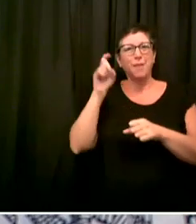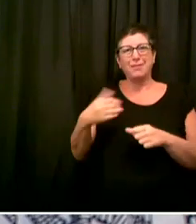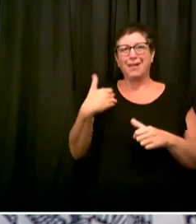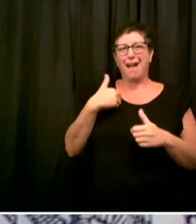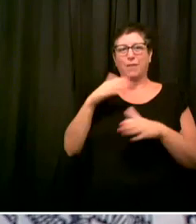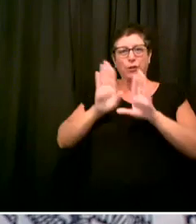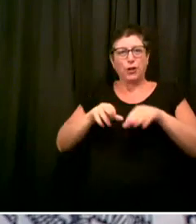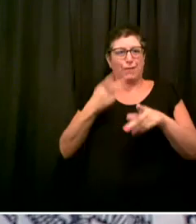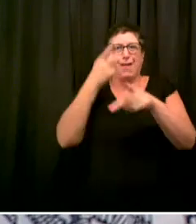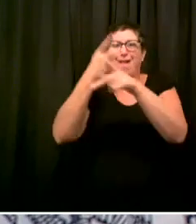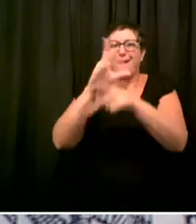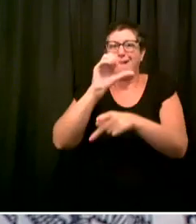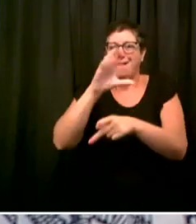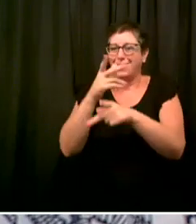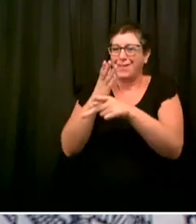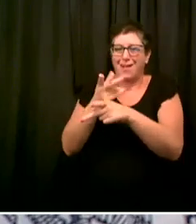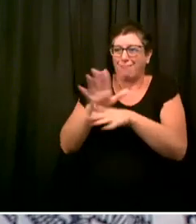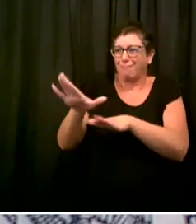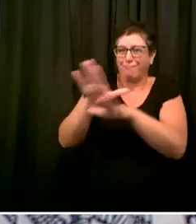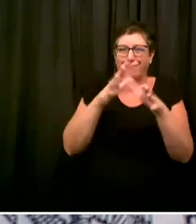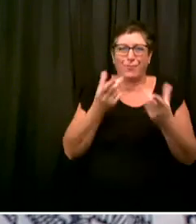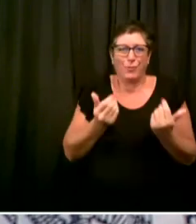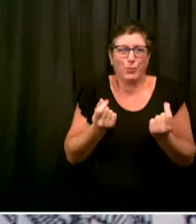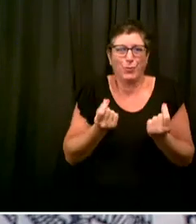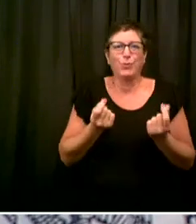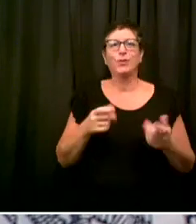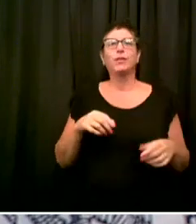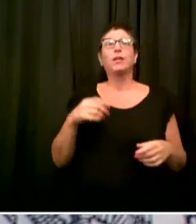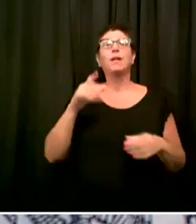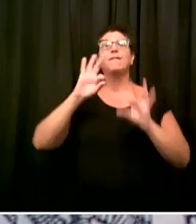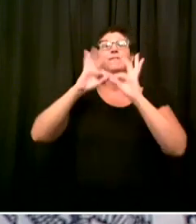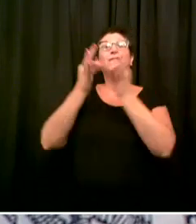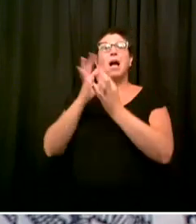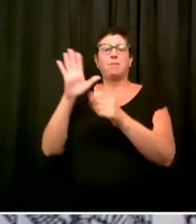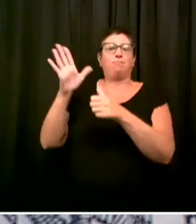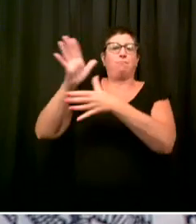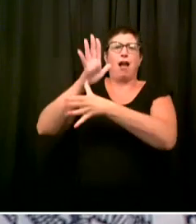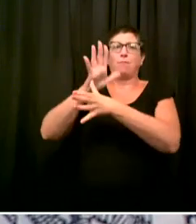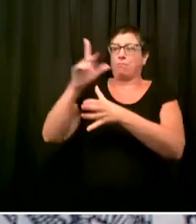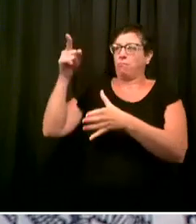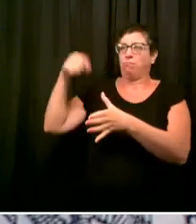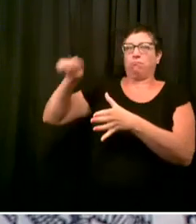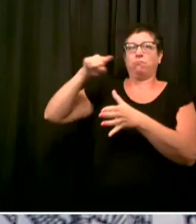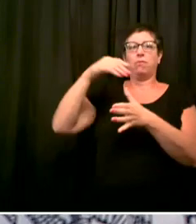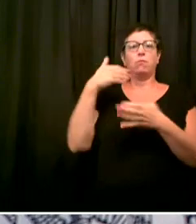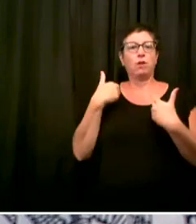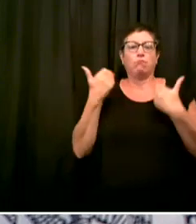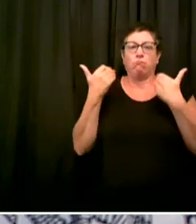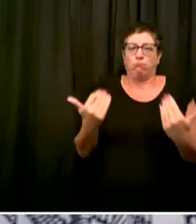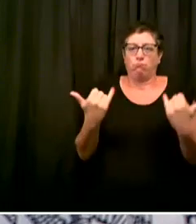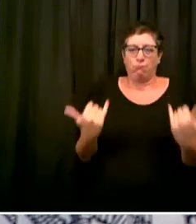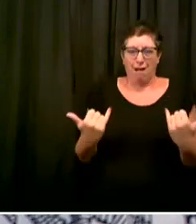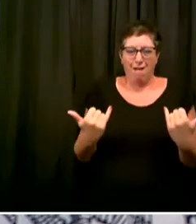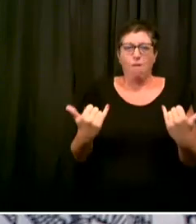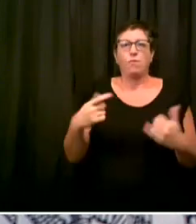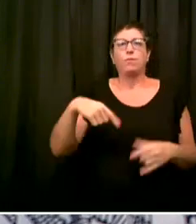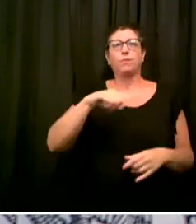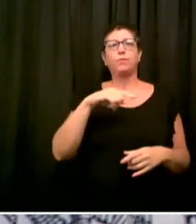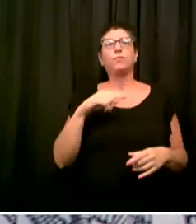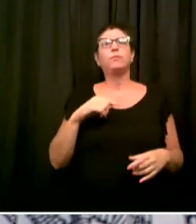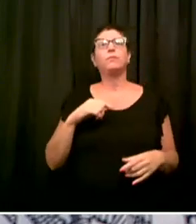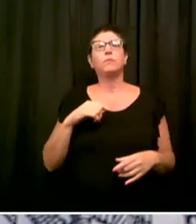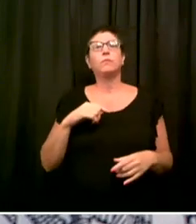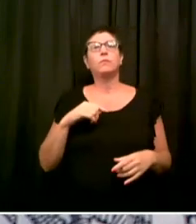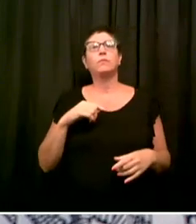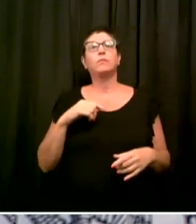the most, the folks who do have to go into work, are not working remotely, and really need that support. We'll be talking about